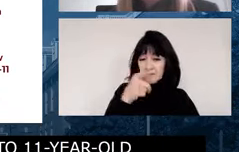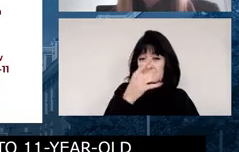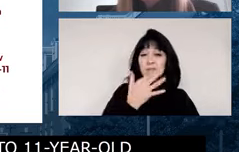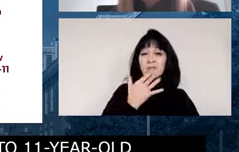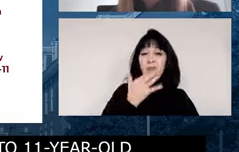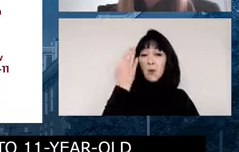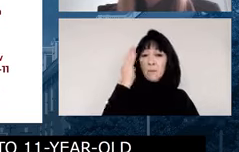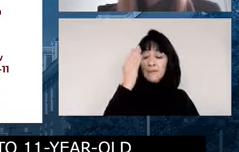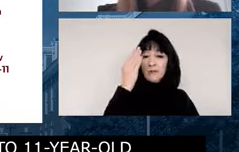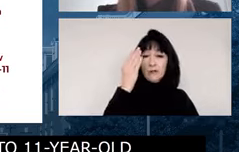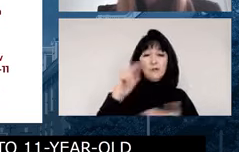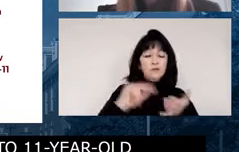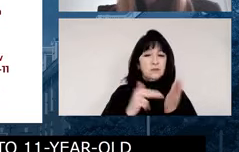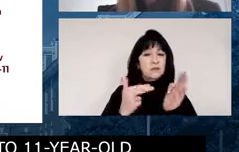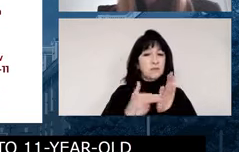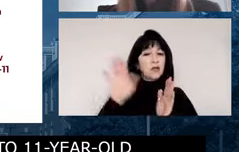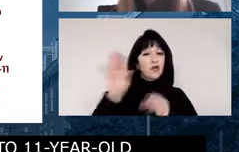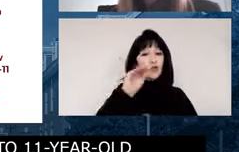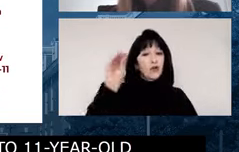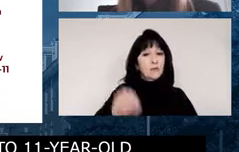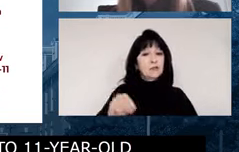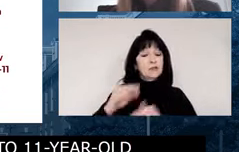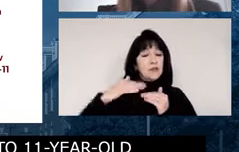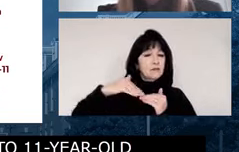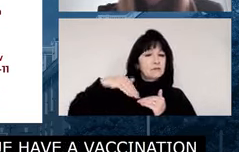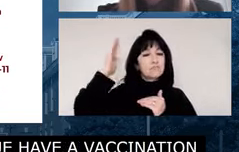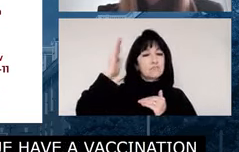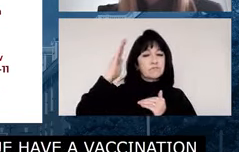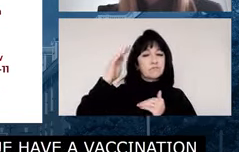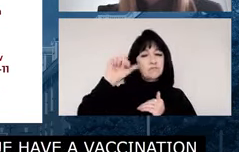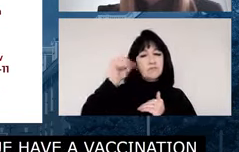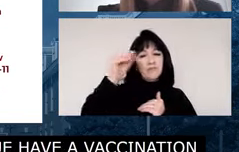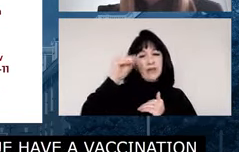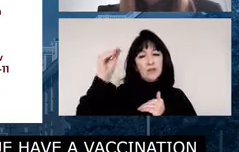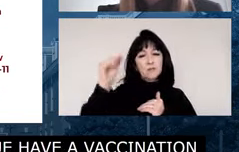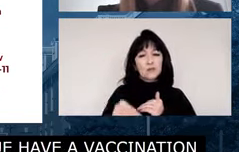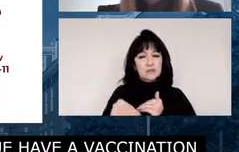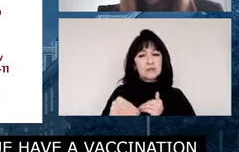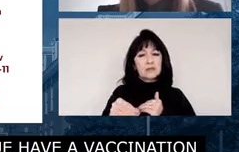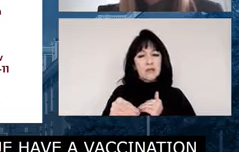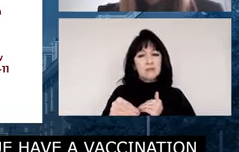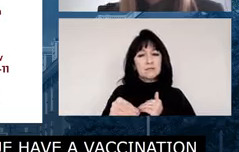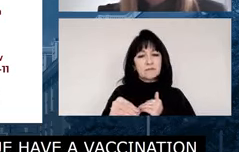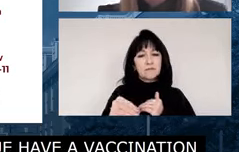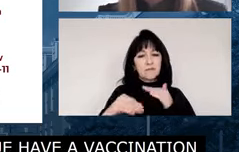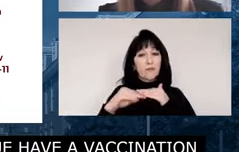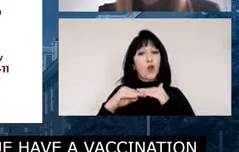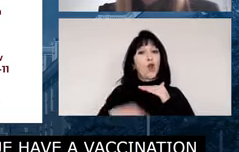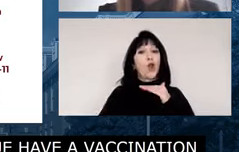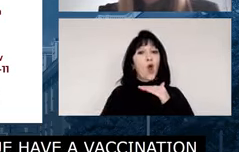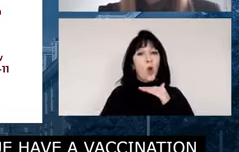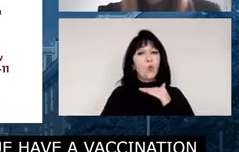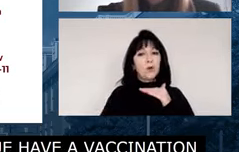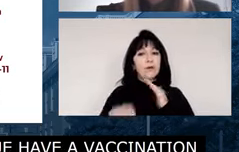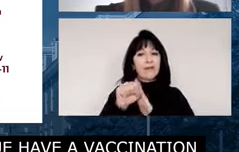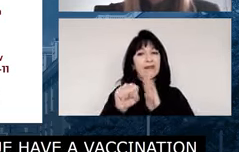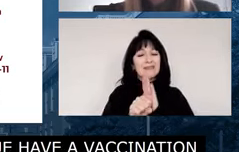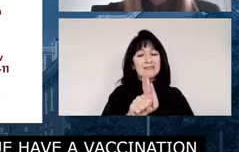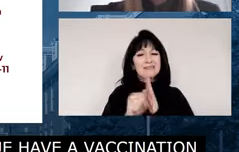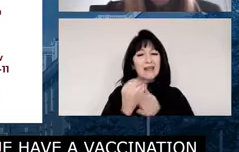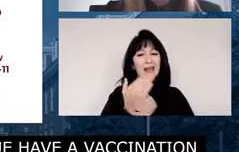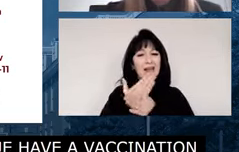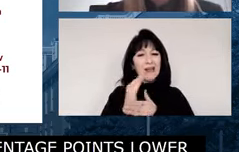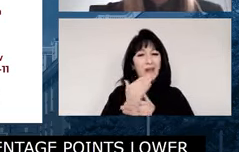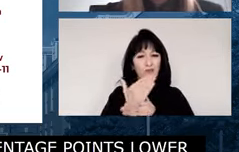that is more than 10 percentage points lower than the state average for this age